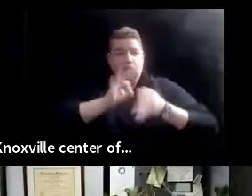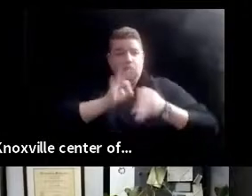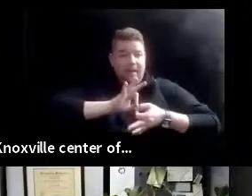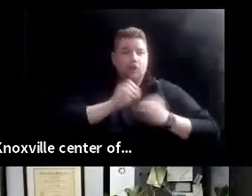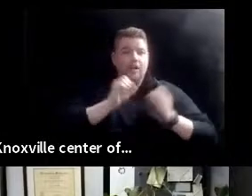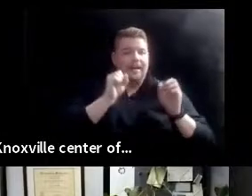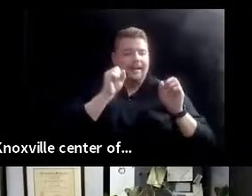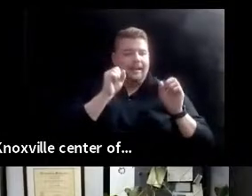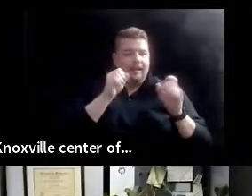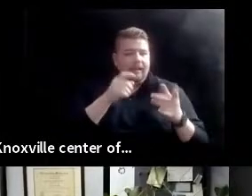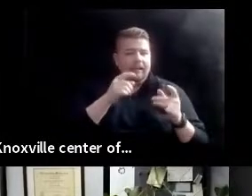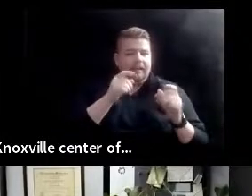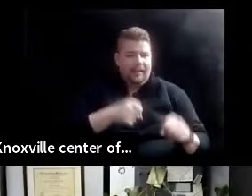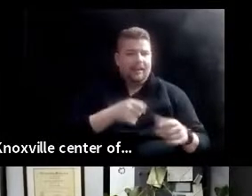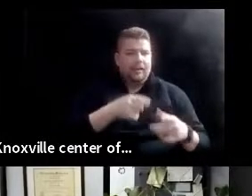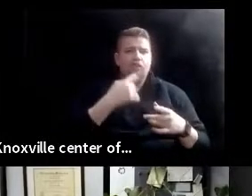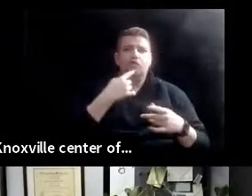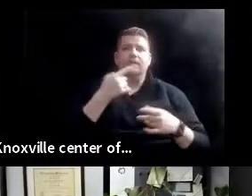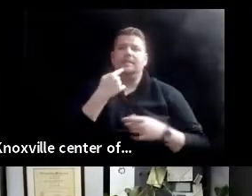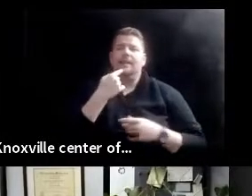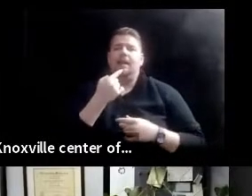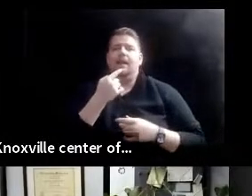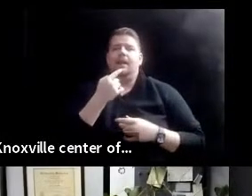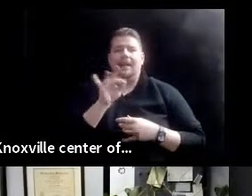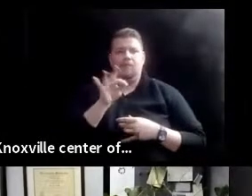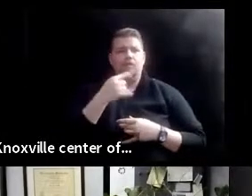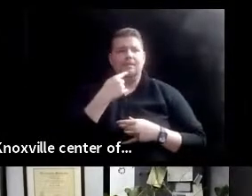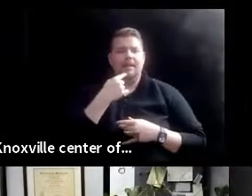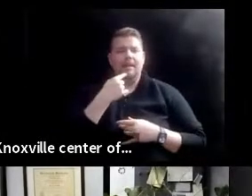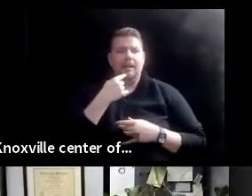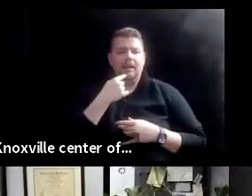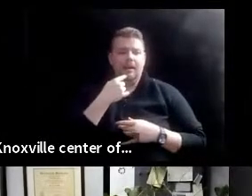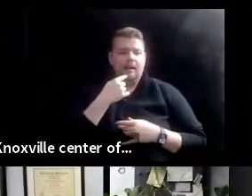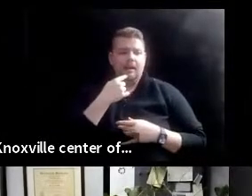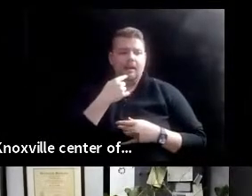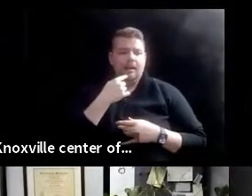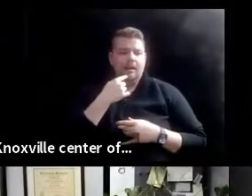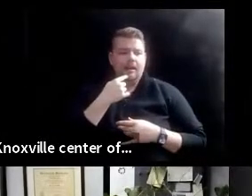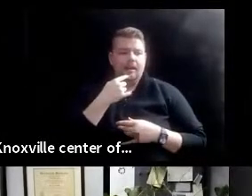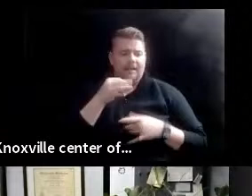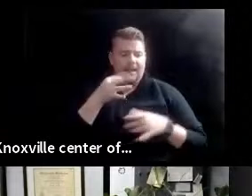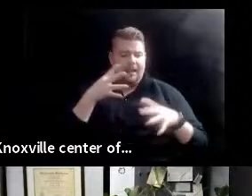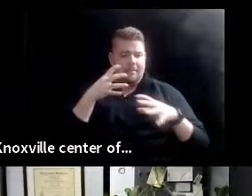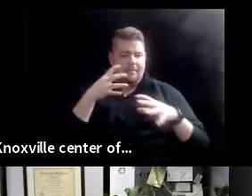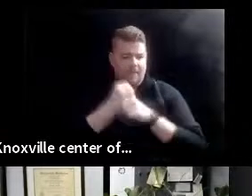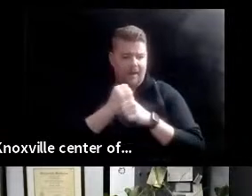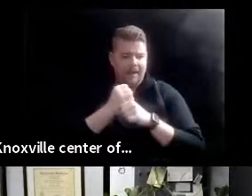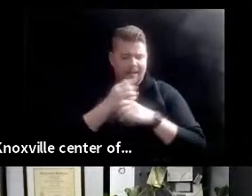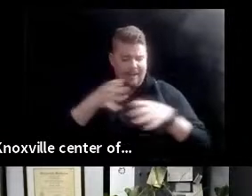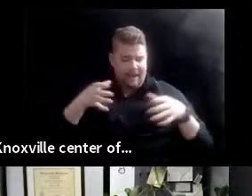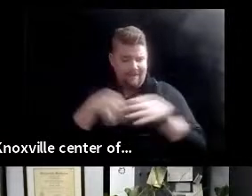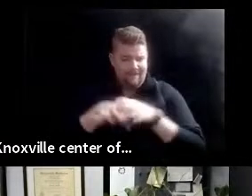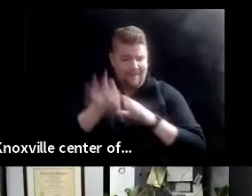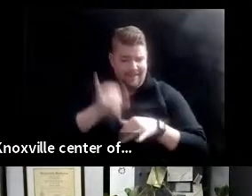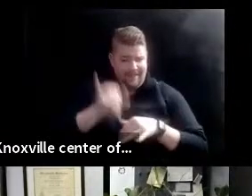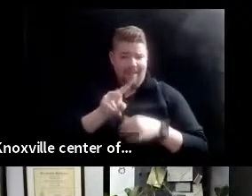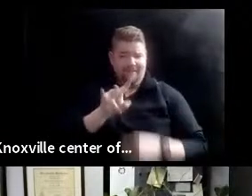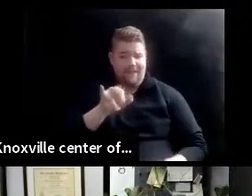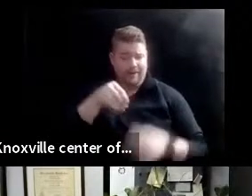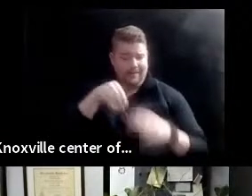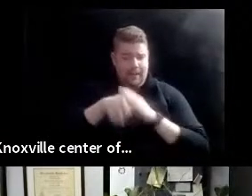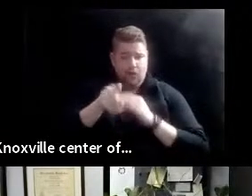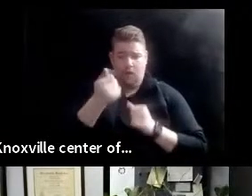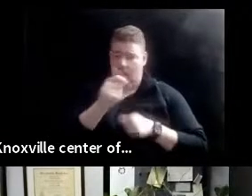See, if you can say, if they could find this virus in you at all, and